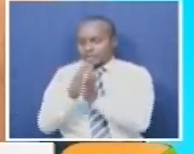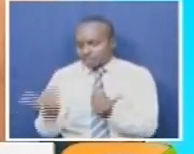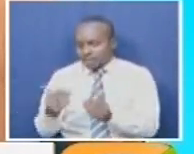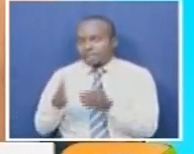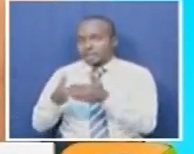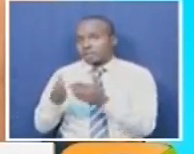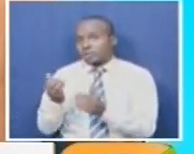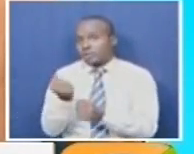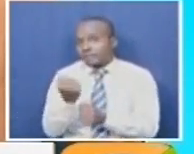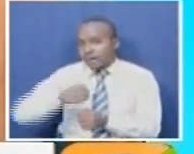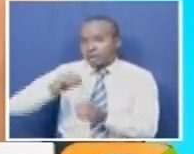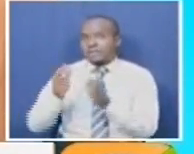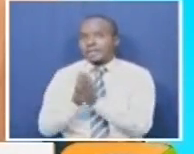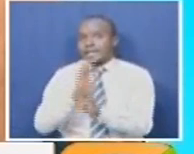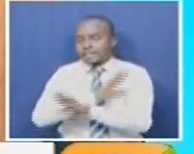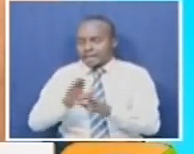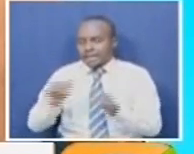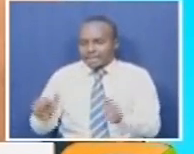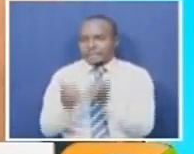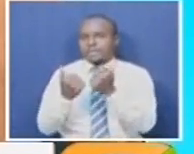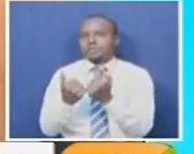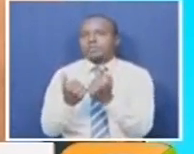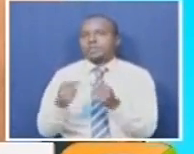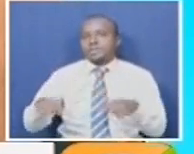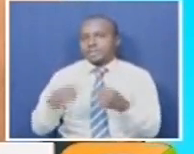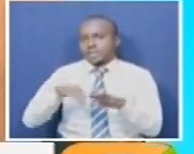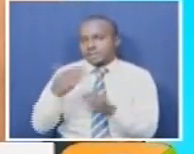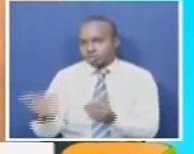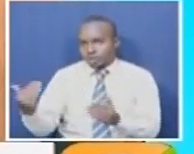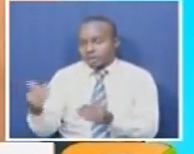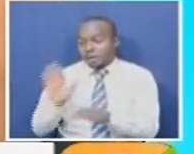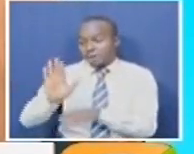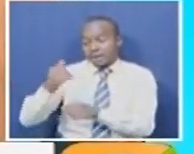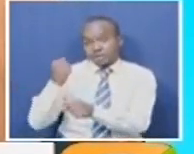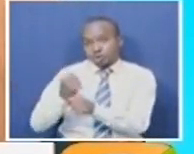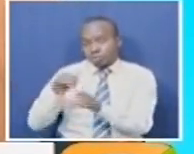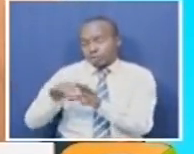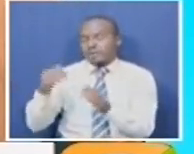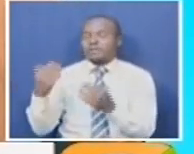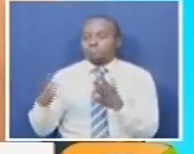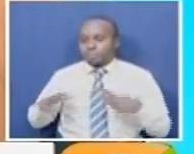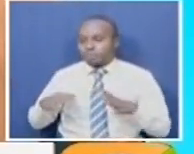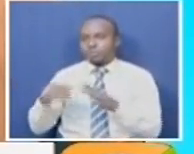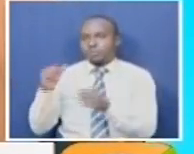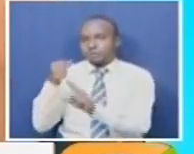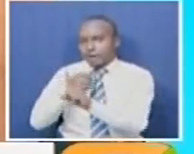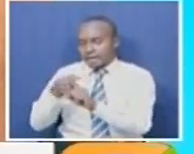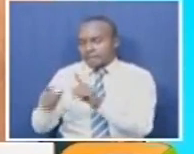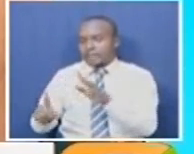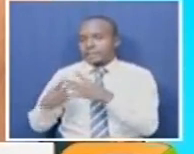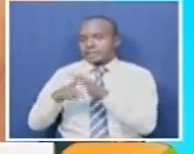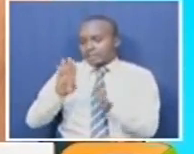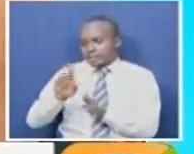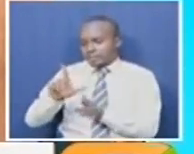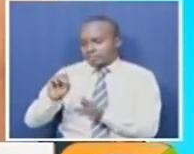violence, and non-accidental injuries in children. Now, given the nature of her work with victims of violence, she started a blog titled